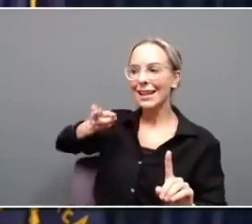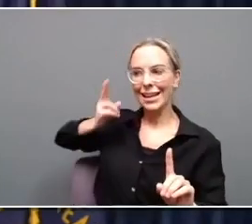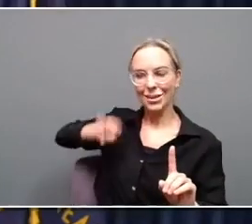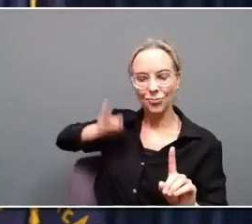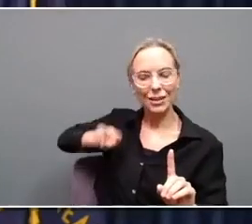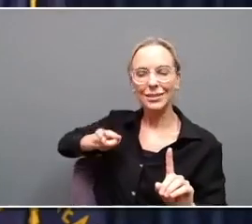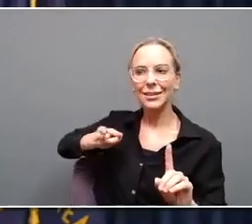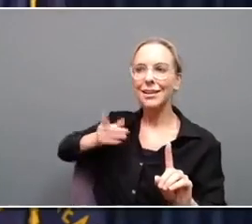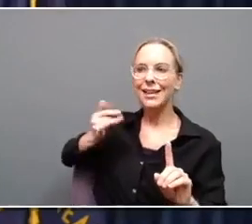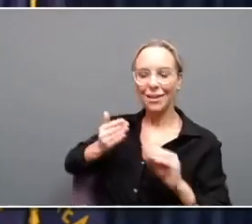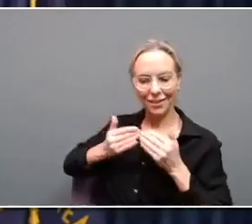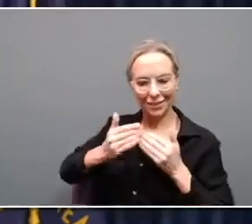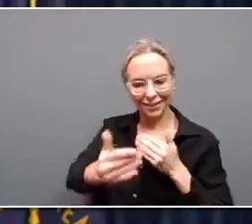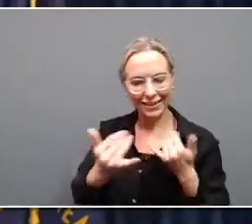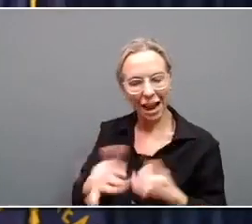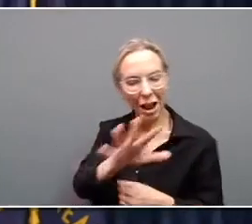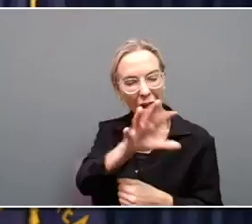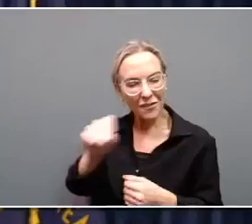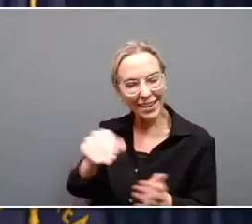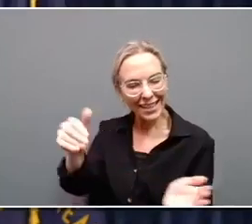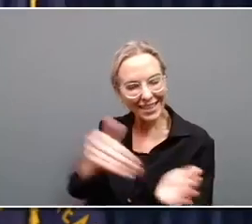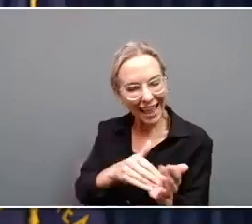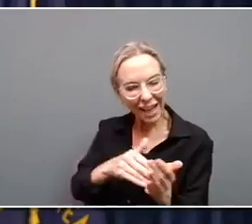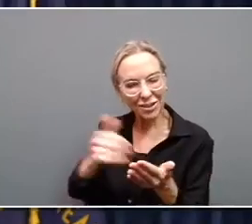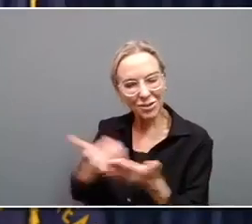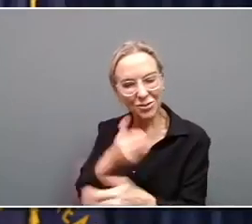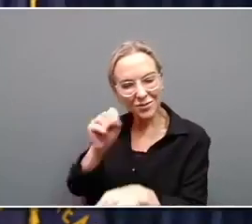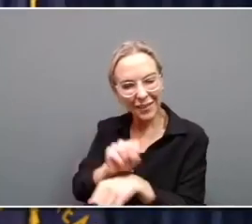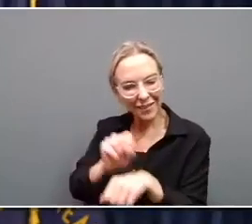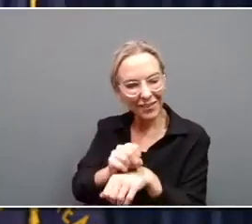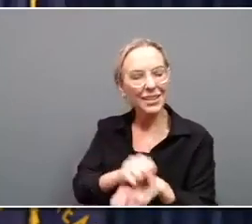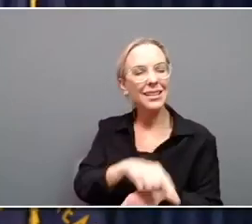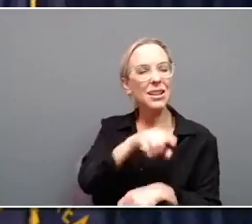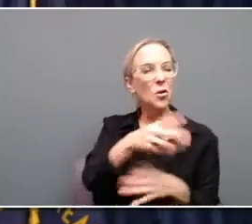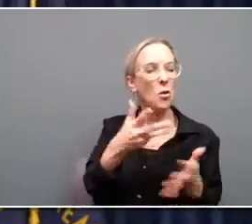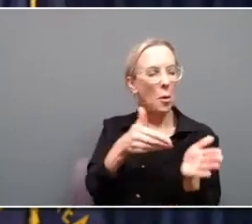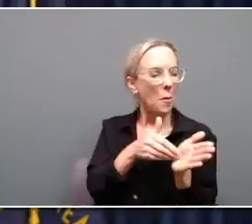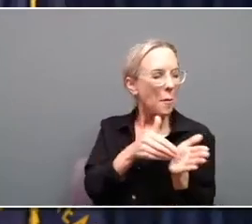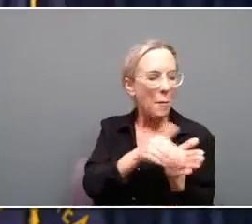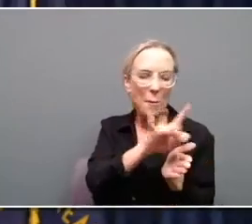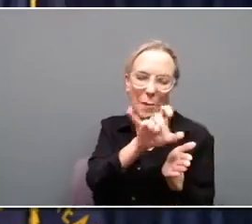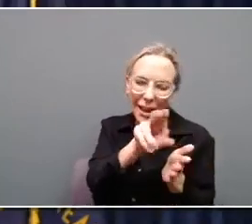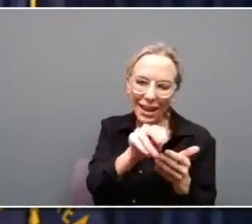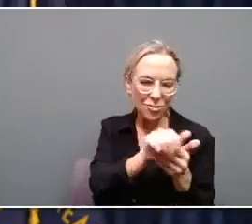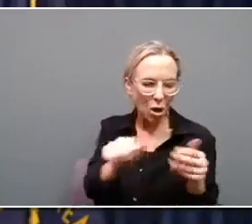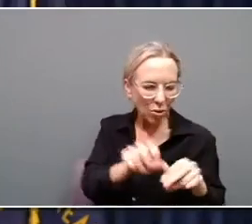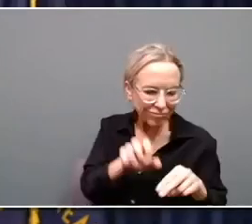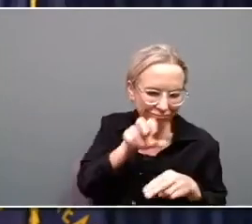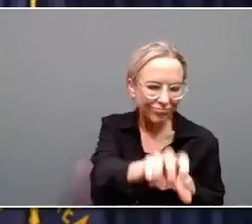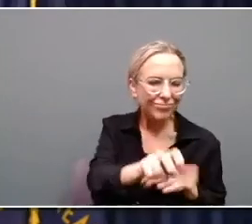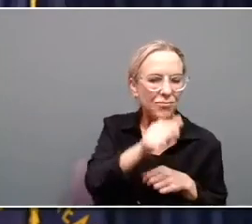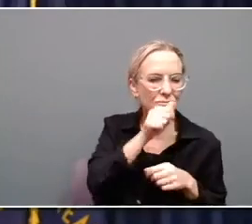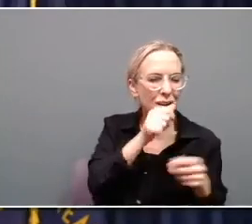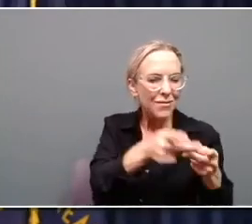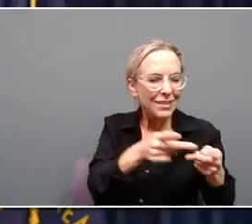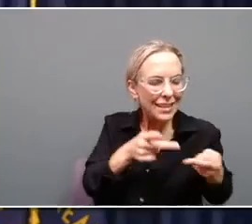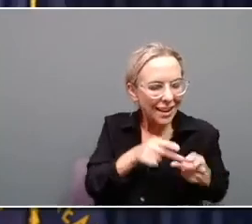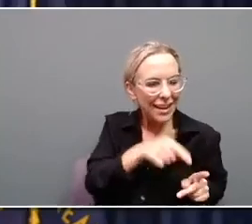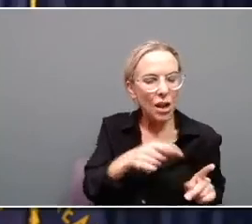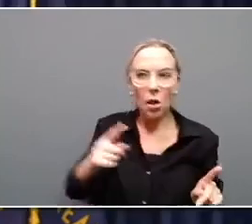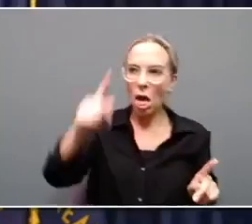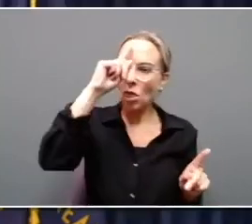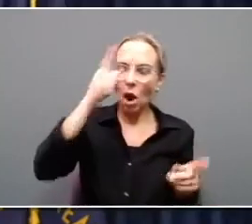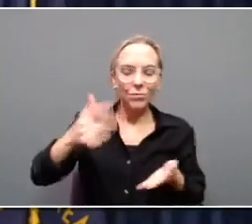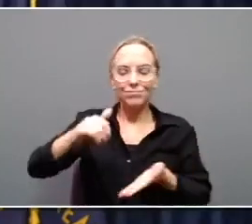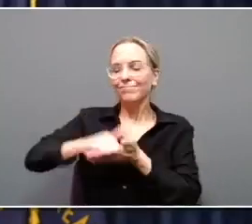Kentucky jobs and a record $27.8 billion in new private sector investment. We're getting what were thought to be impossible